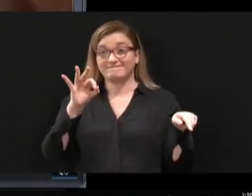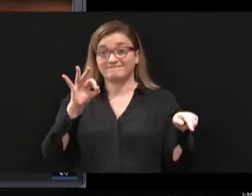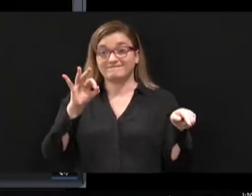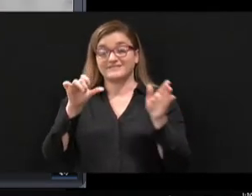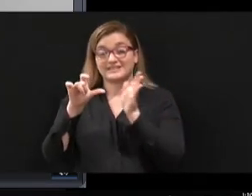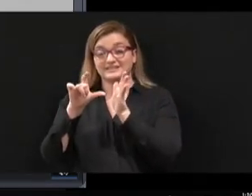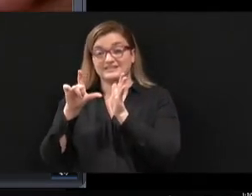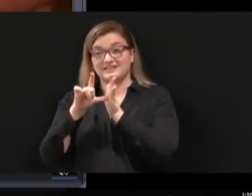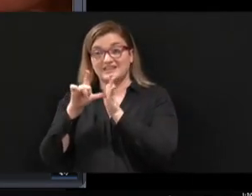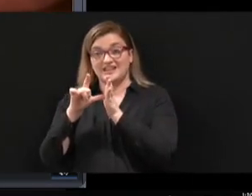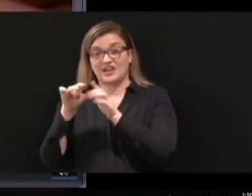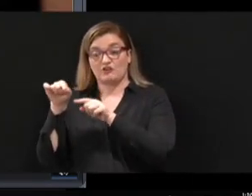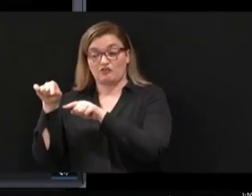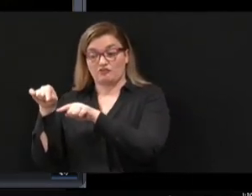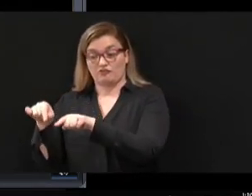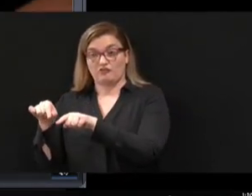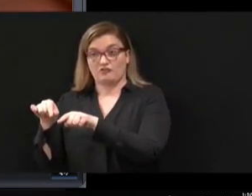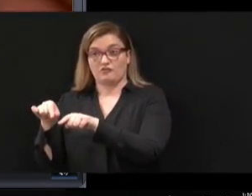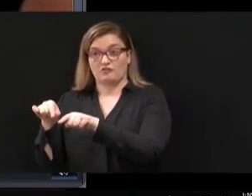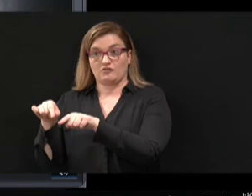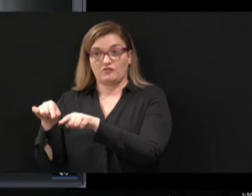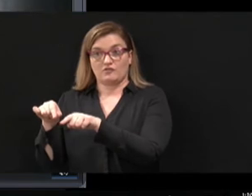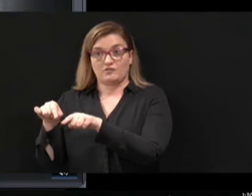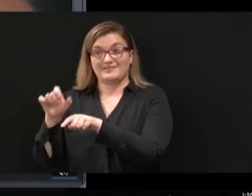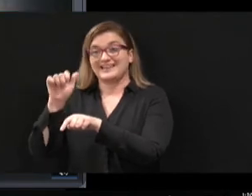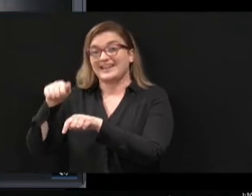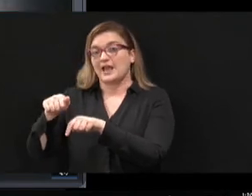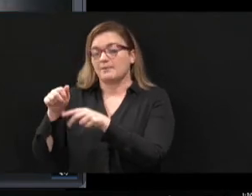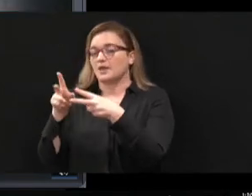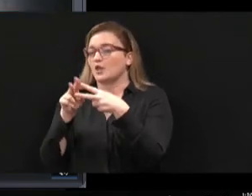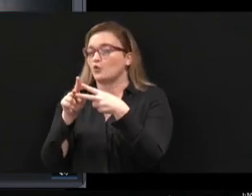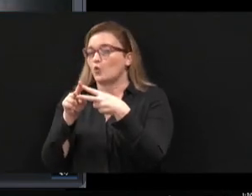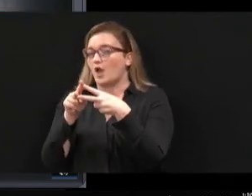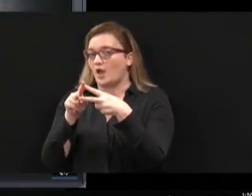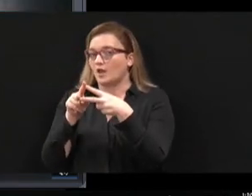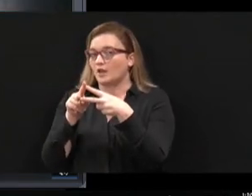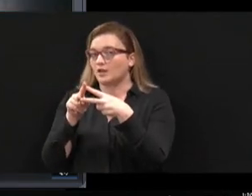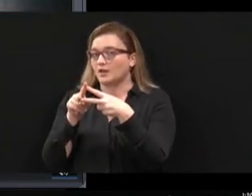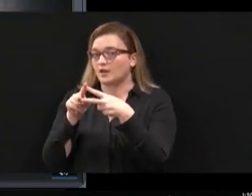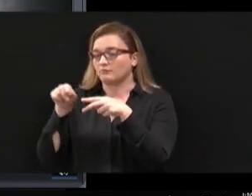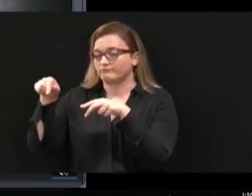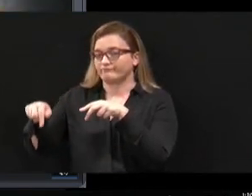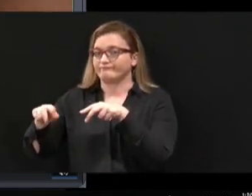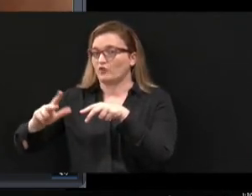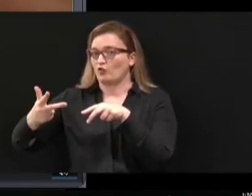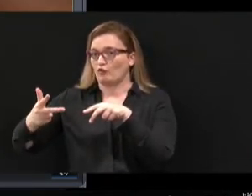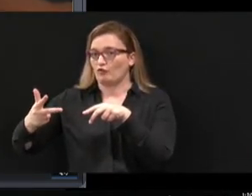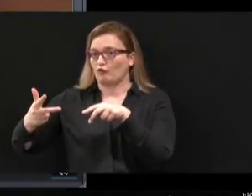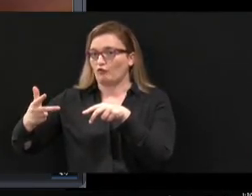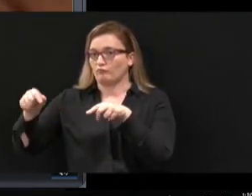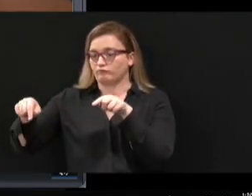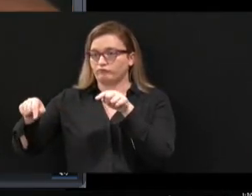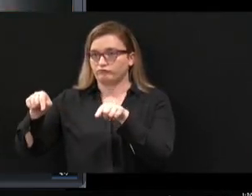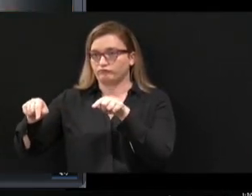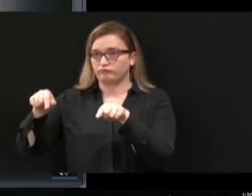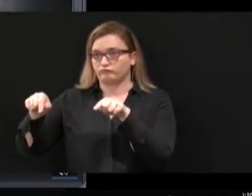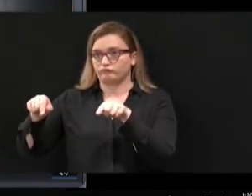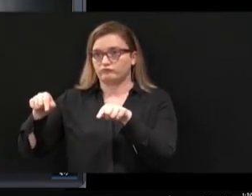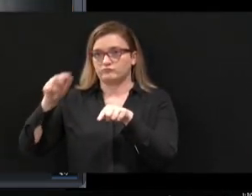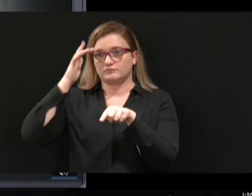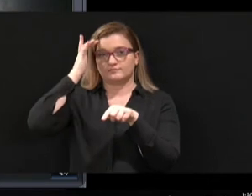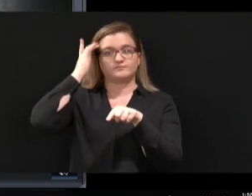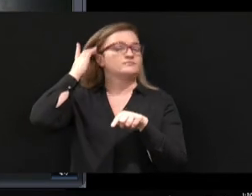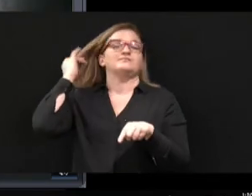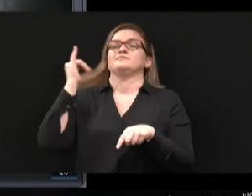when the letter can be, or grapheme can be in either pile, it's going to put it in those two spots. As